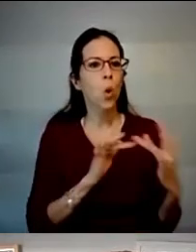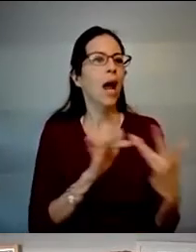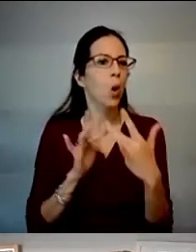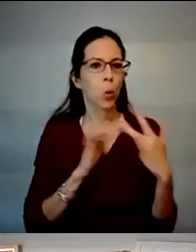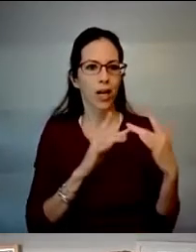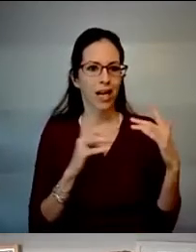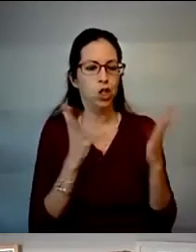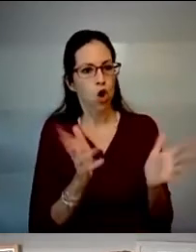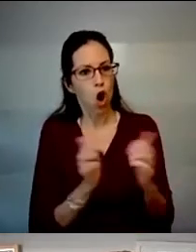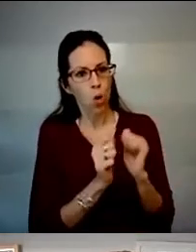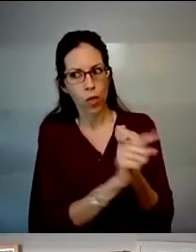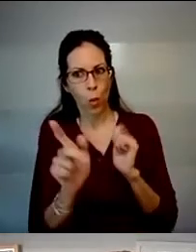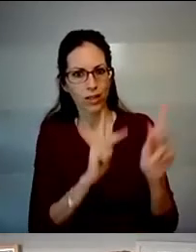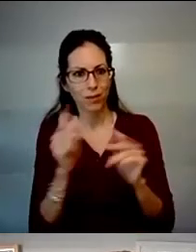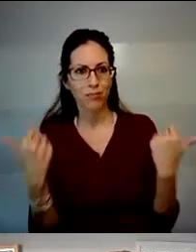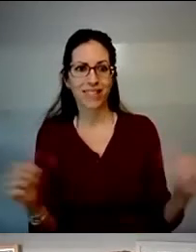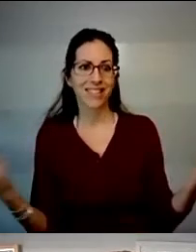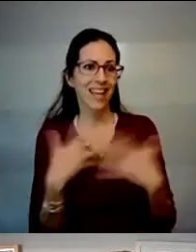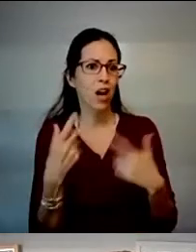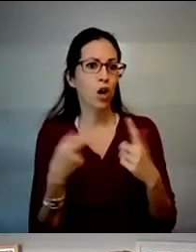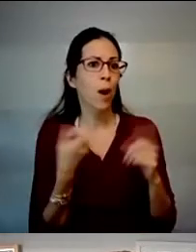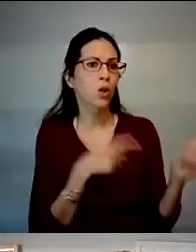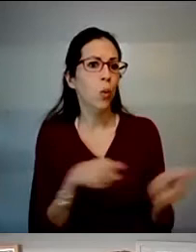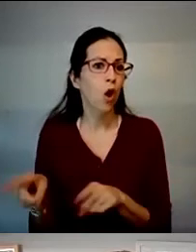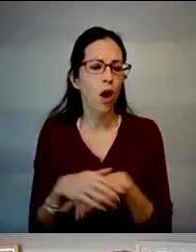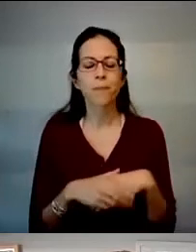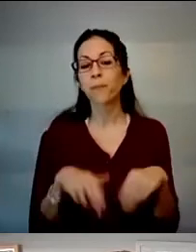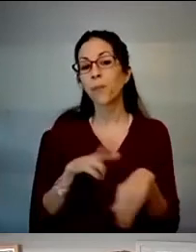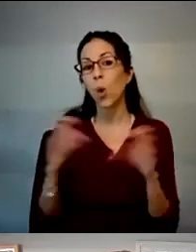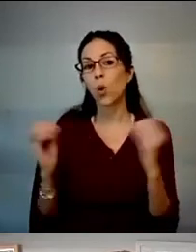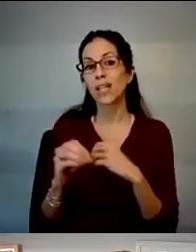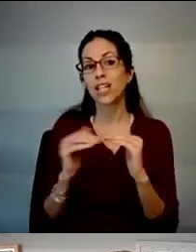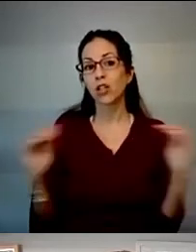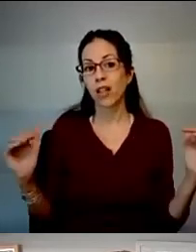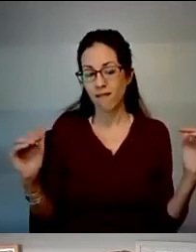going on, what should they do? From an organizational level, there's a lot of things going on